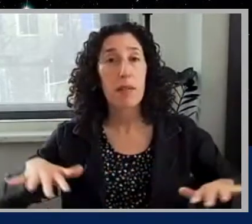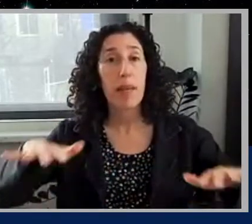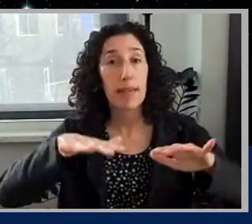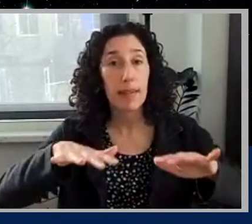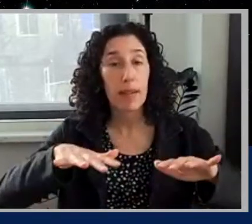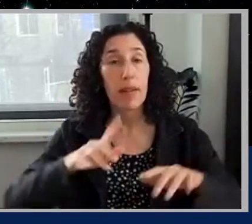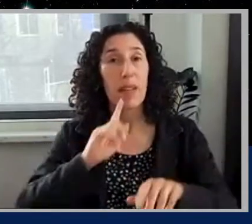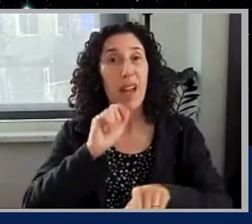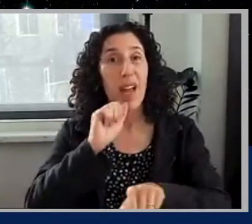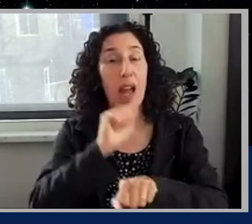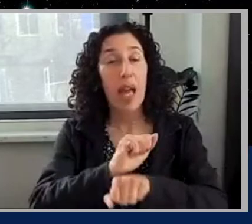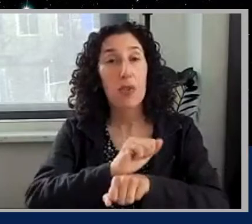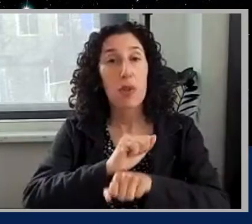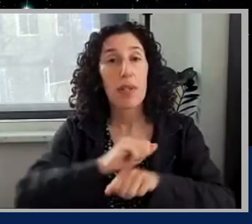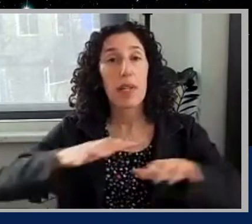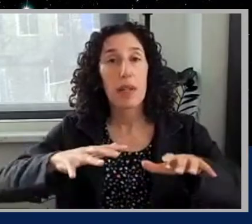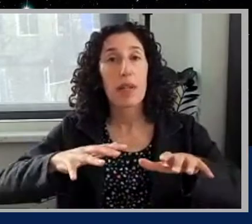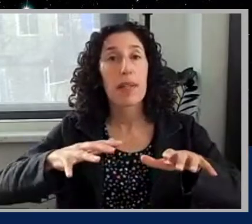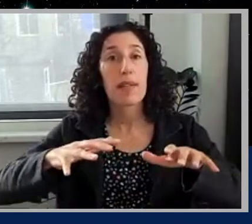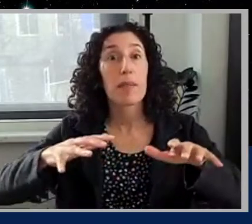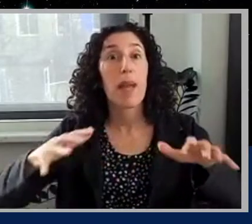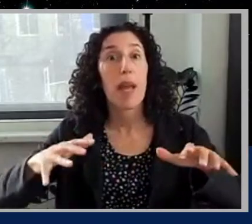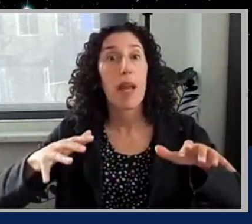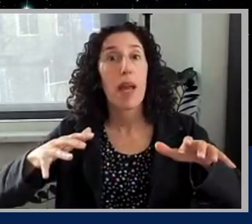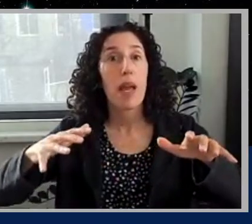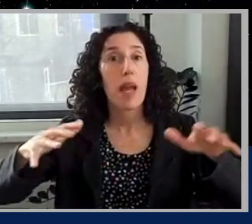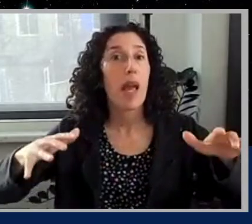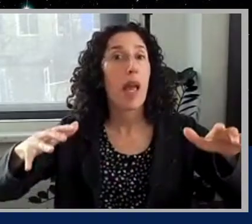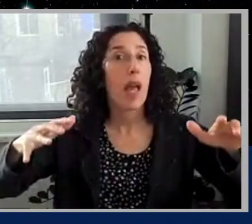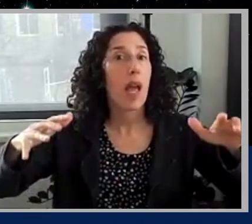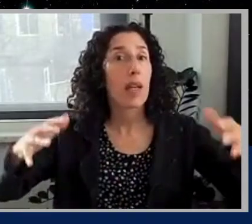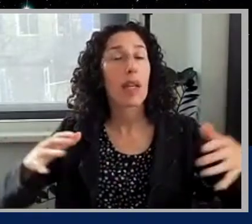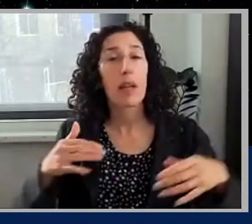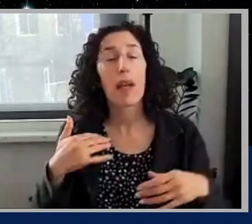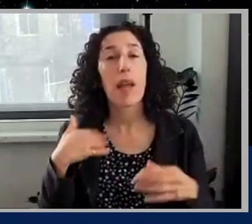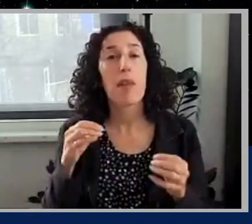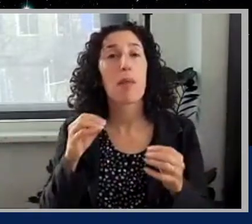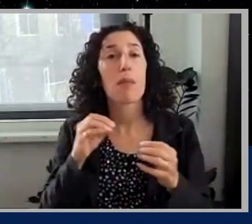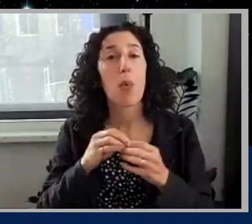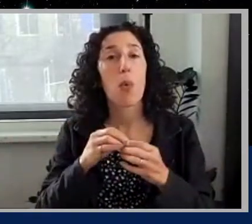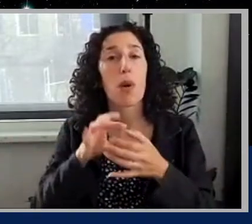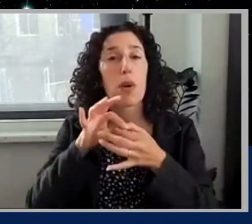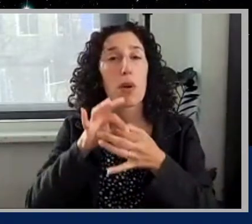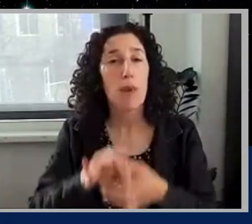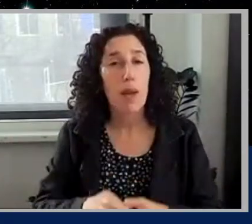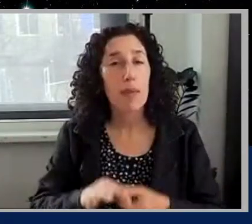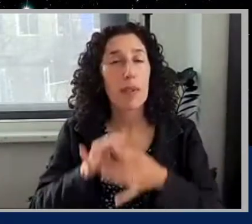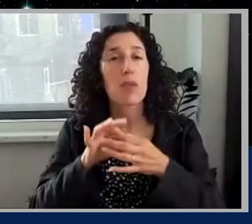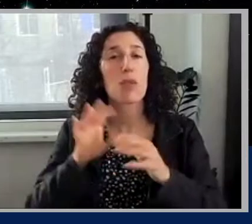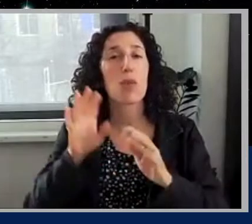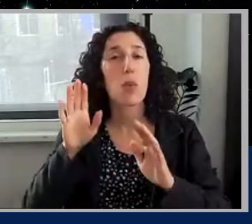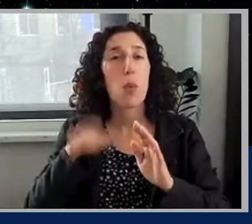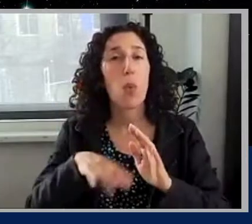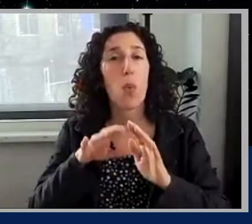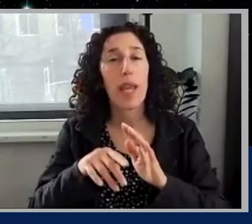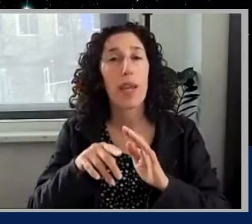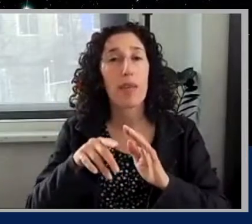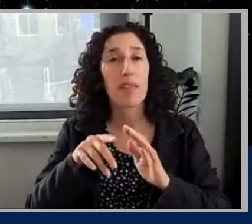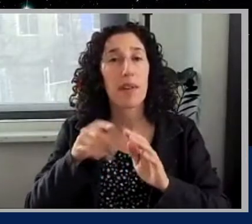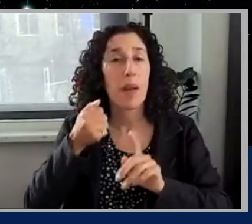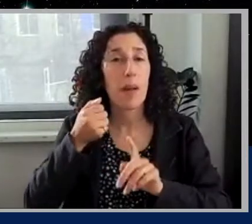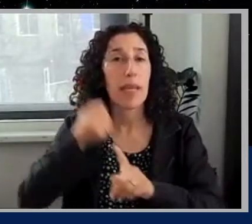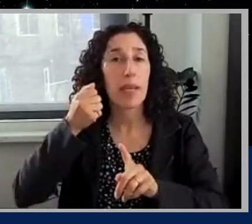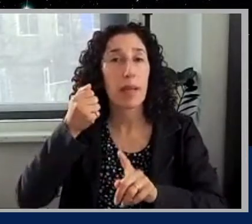gravitational waves in the universe, which is also just kind of bonkers. And so I feel like, that we're all headed in this